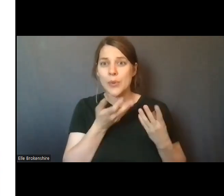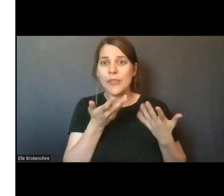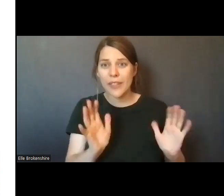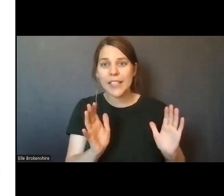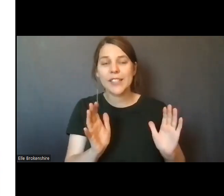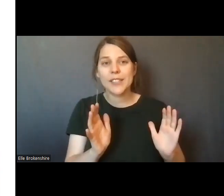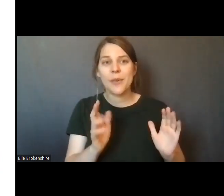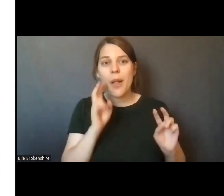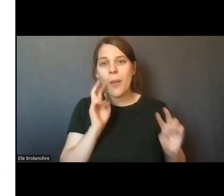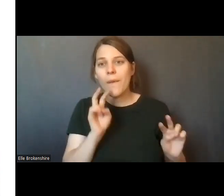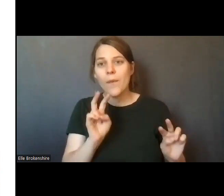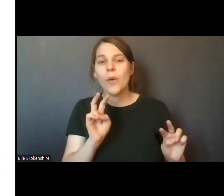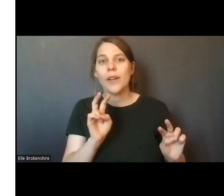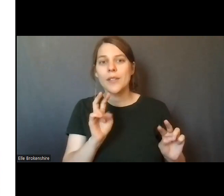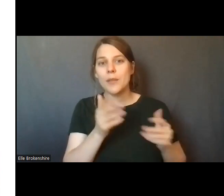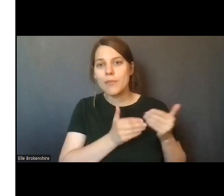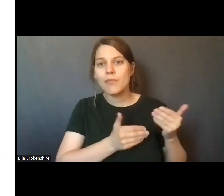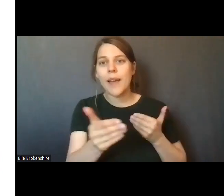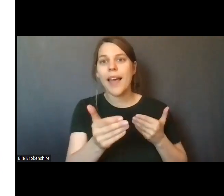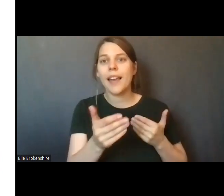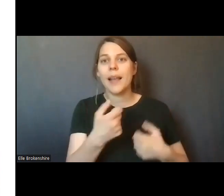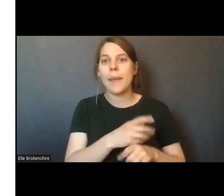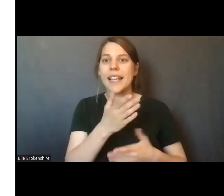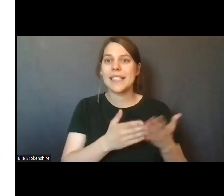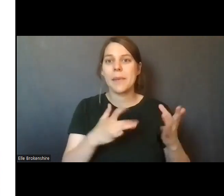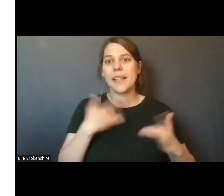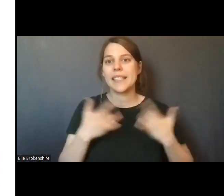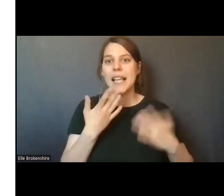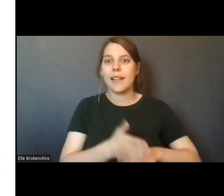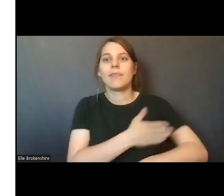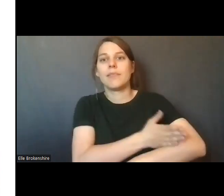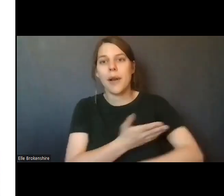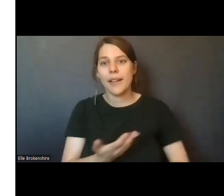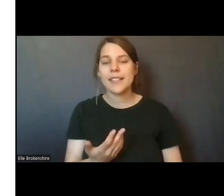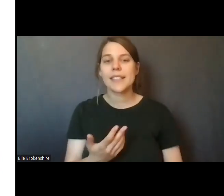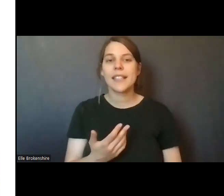moving ahead and making some exciting progress. So,